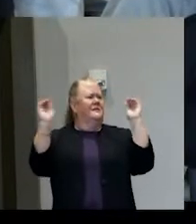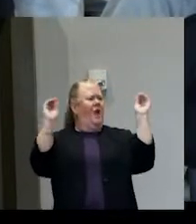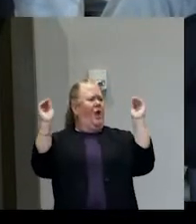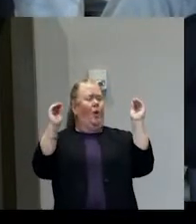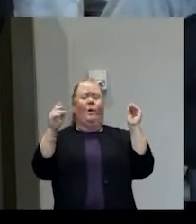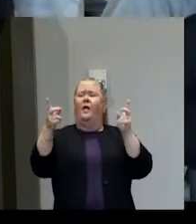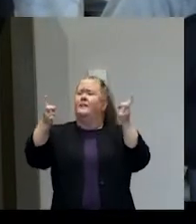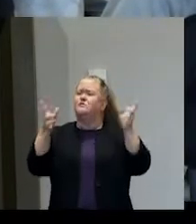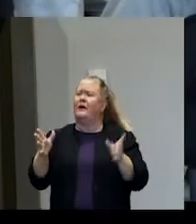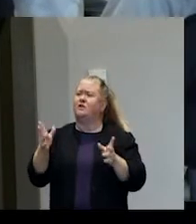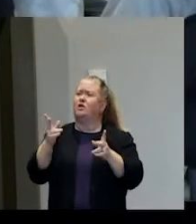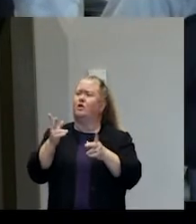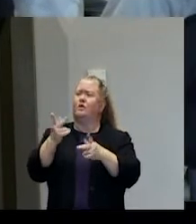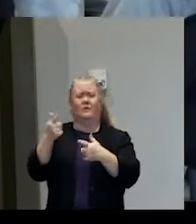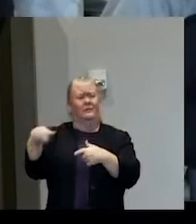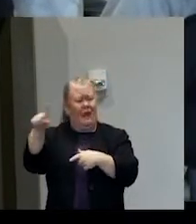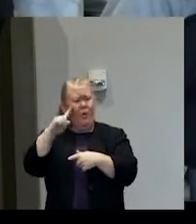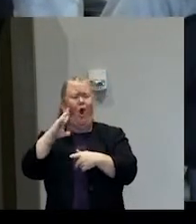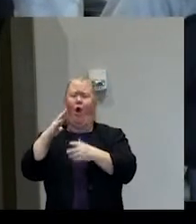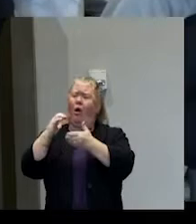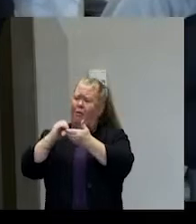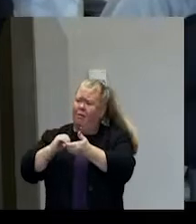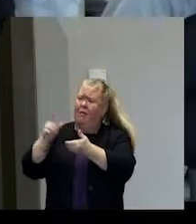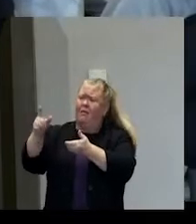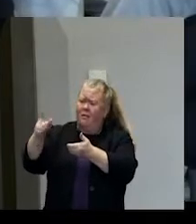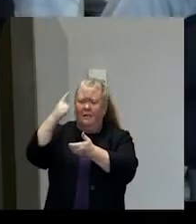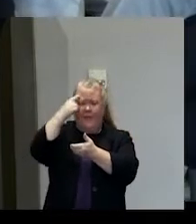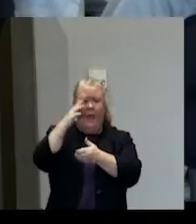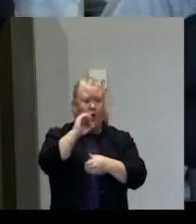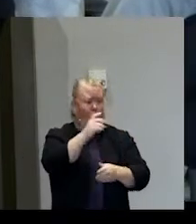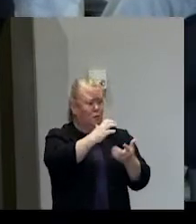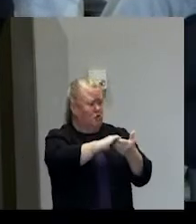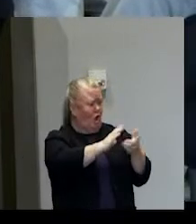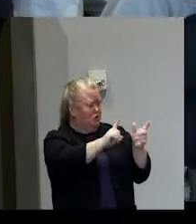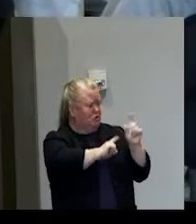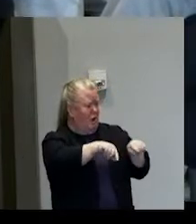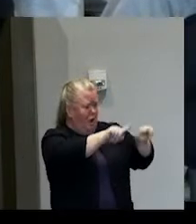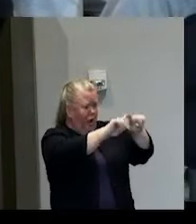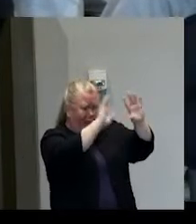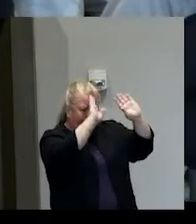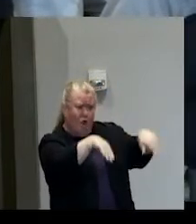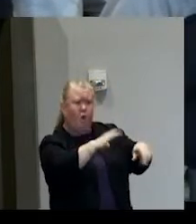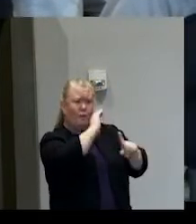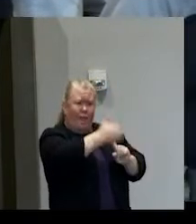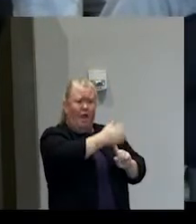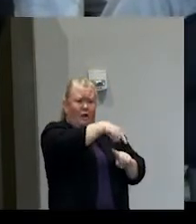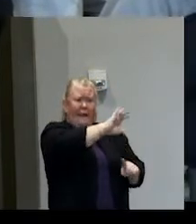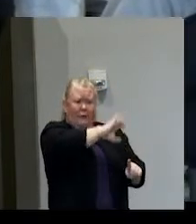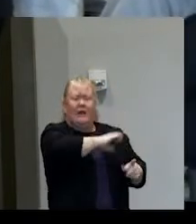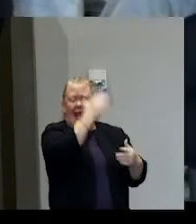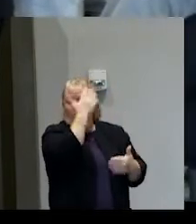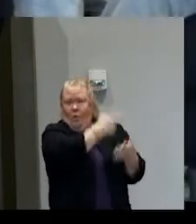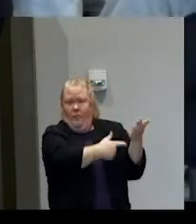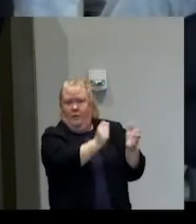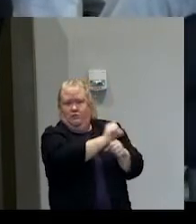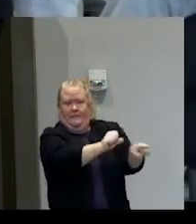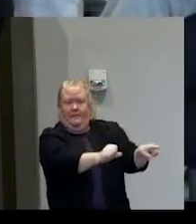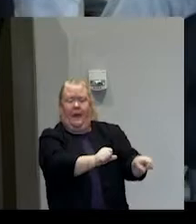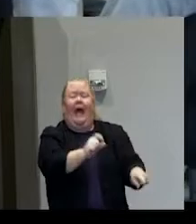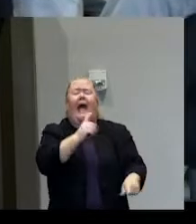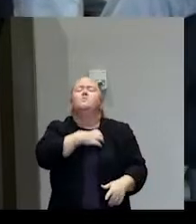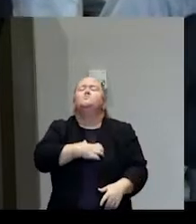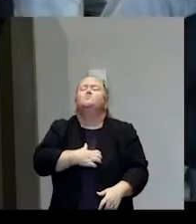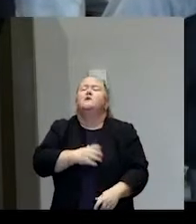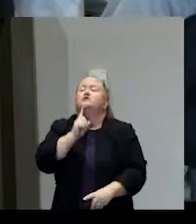charge, the producer's in charge. These are my co-stars. I know what their lines are. It is the most scripted, if only reality could be so scripted.